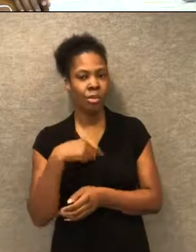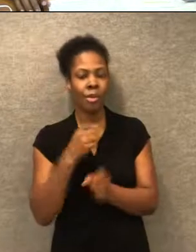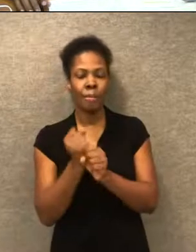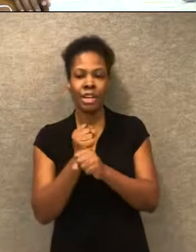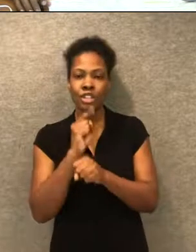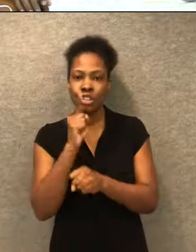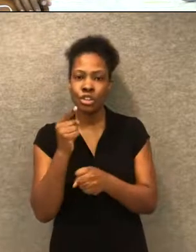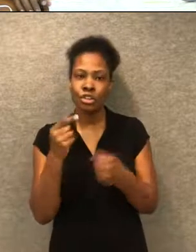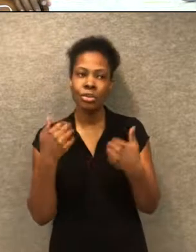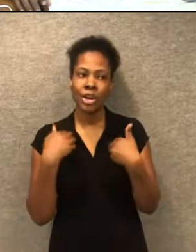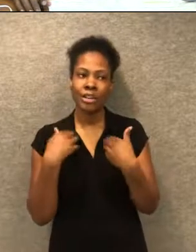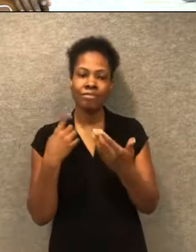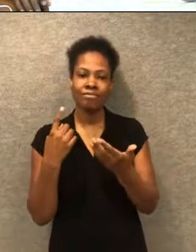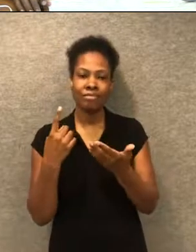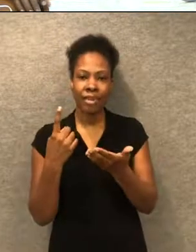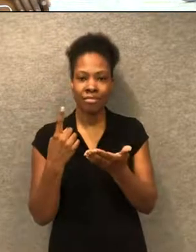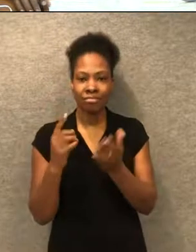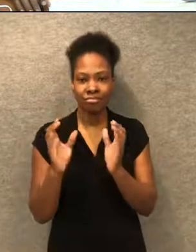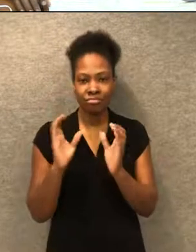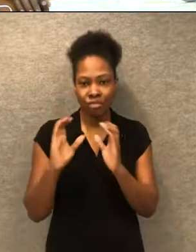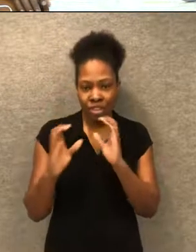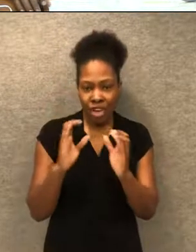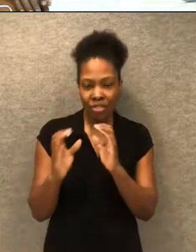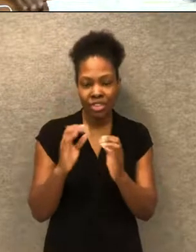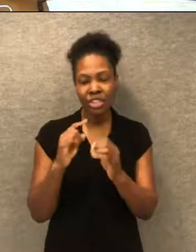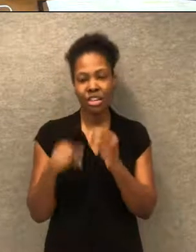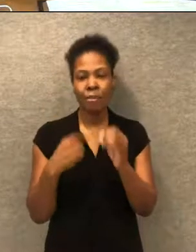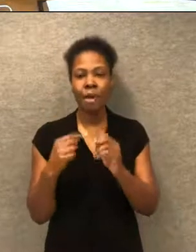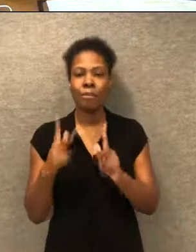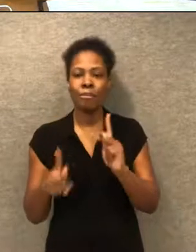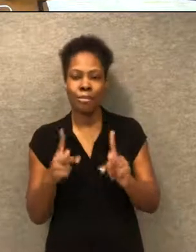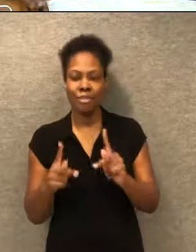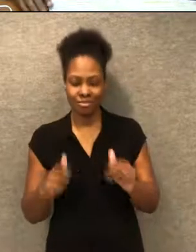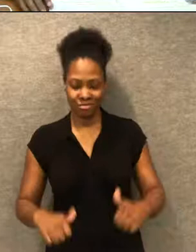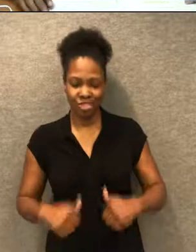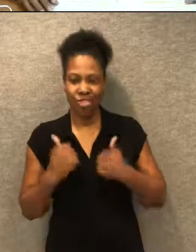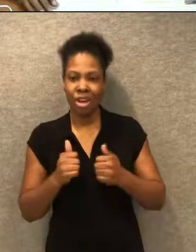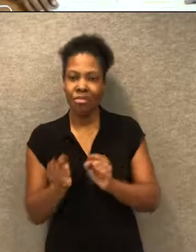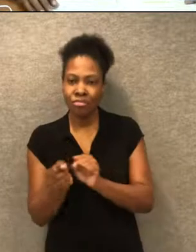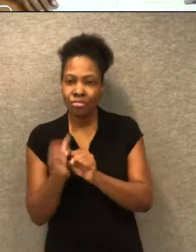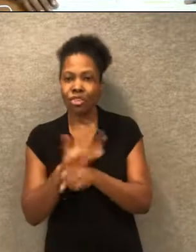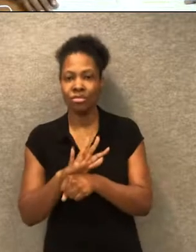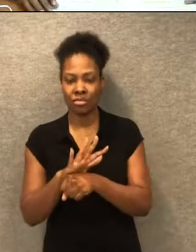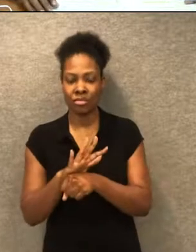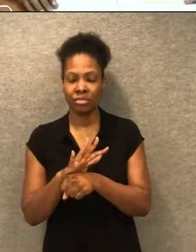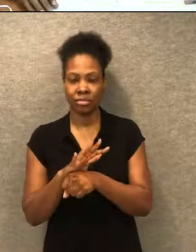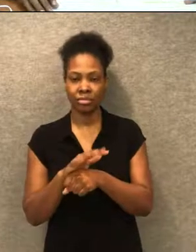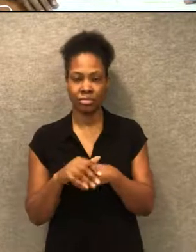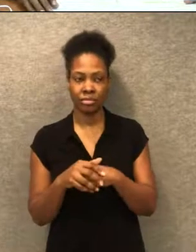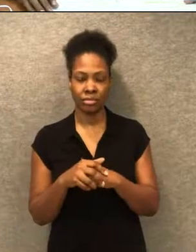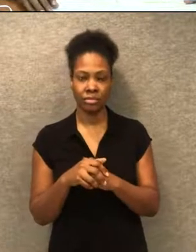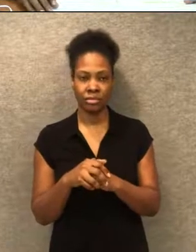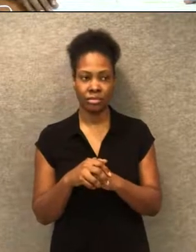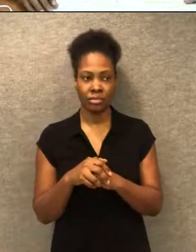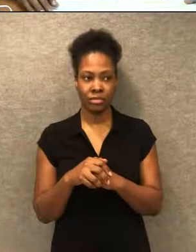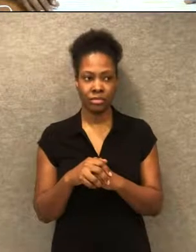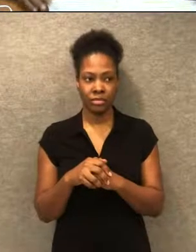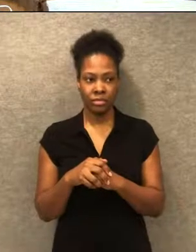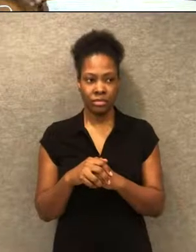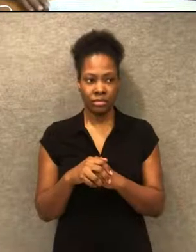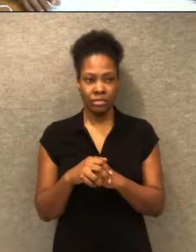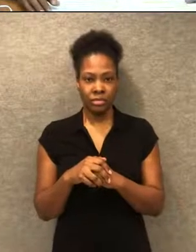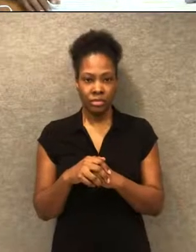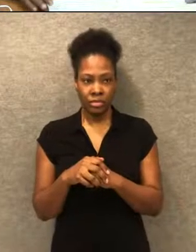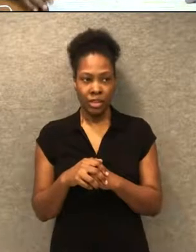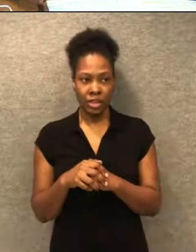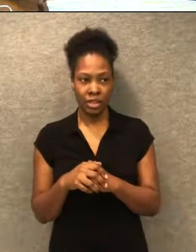have a conversation about those who survived COVID, and have a conversation